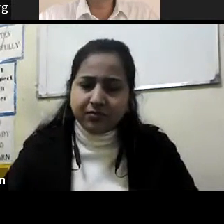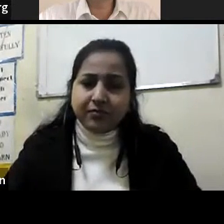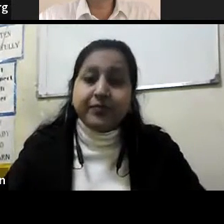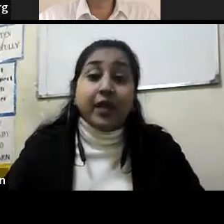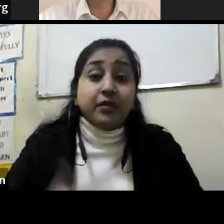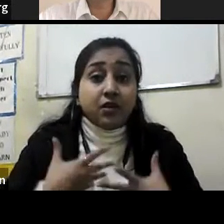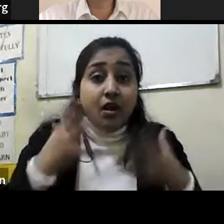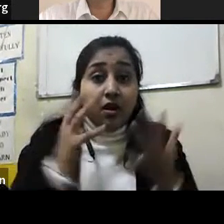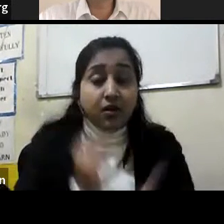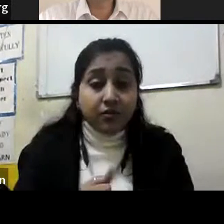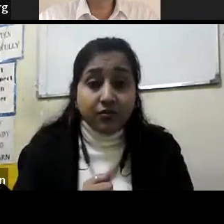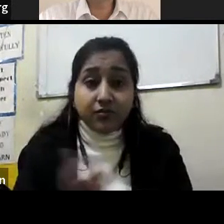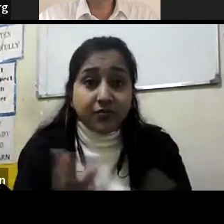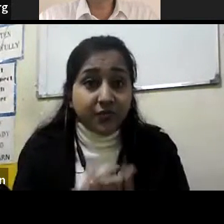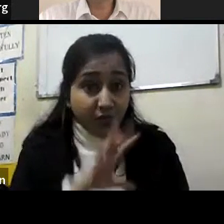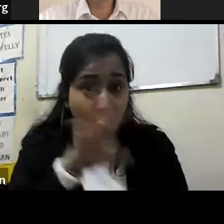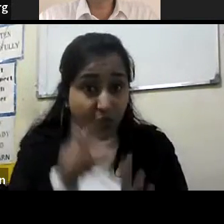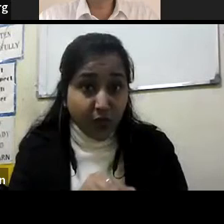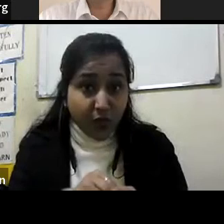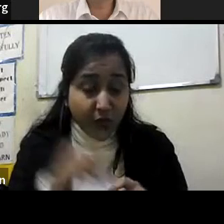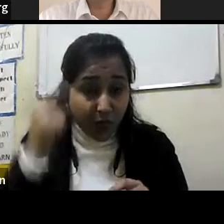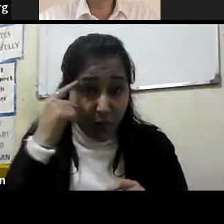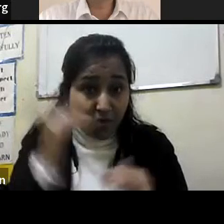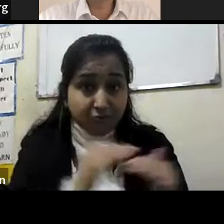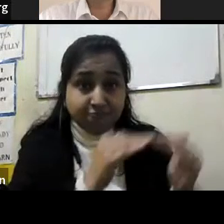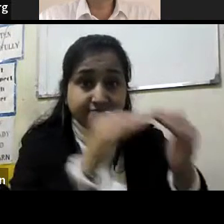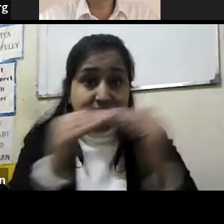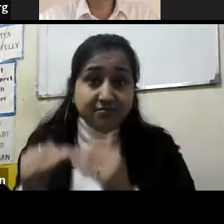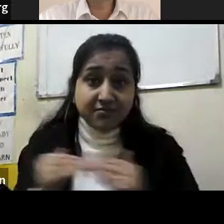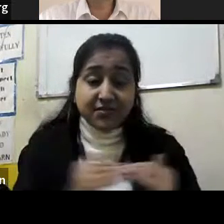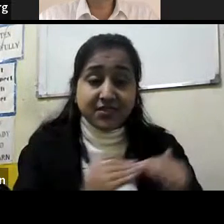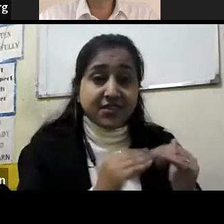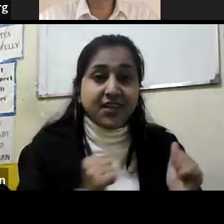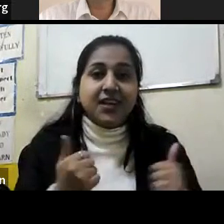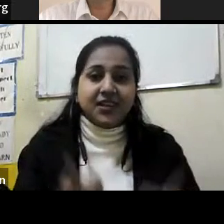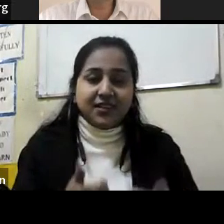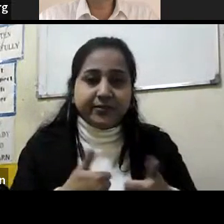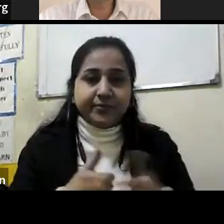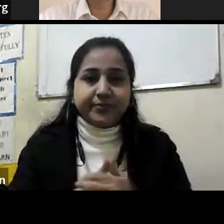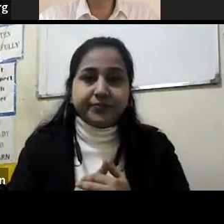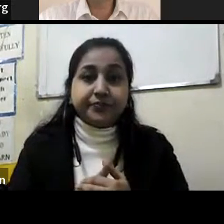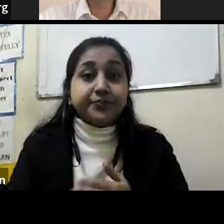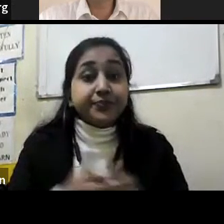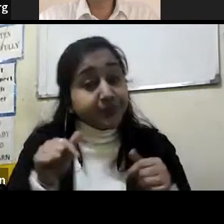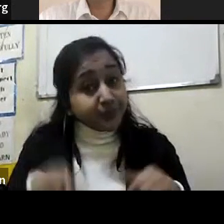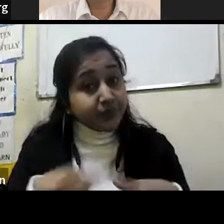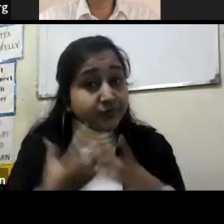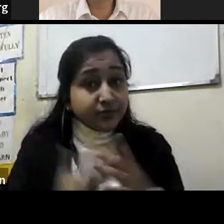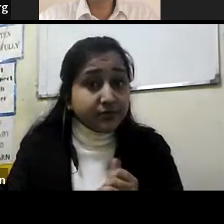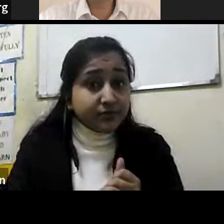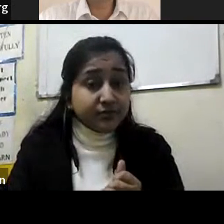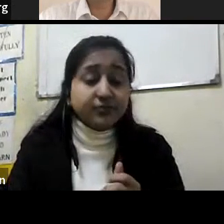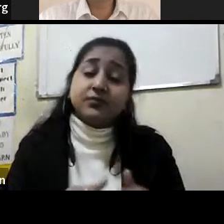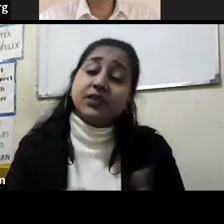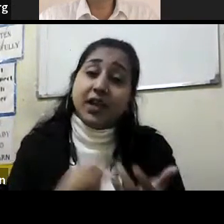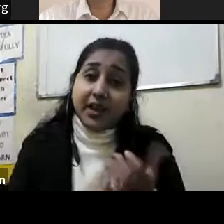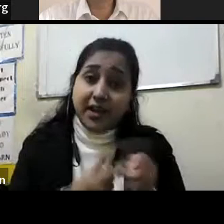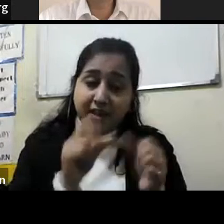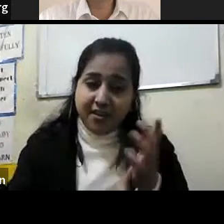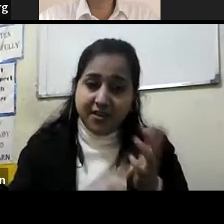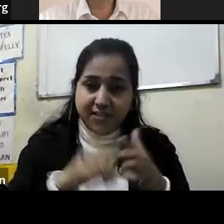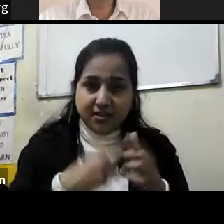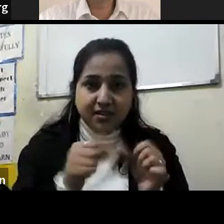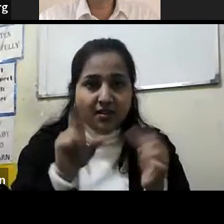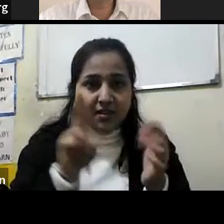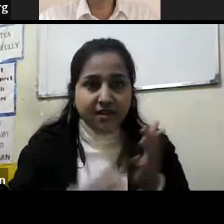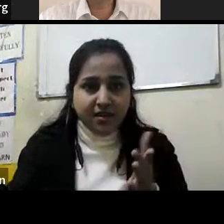that, if you all put our mind together and if you all put our commitment and will together, and we are there. I mean, as Ranjanji mentioned that we've